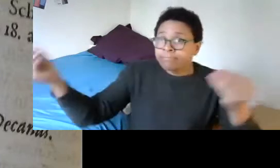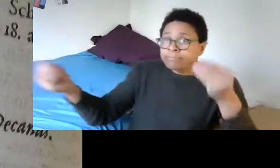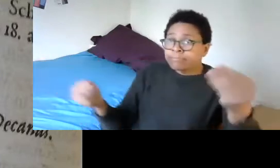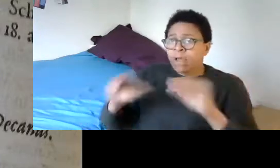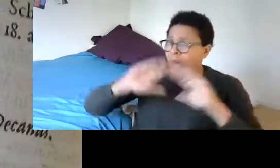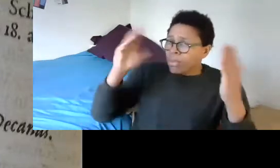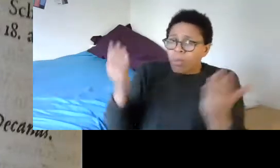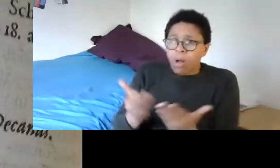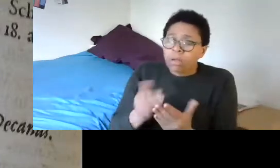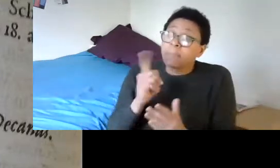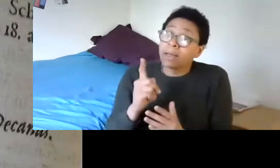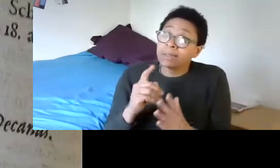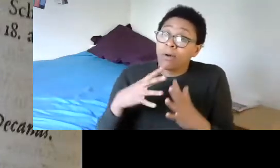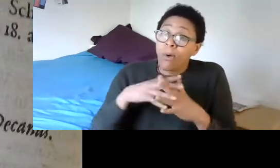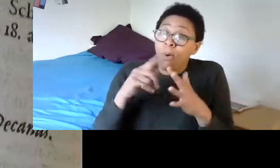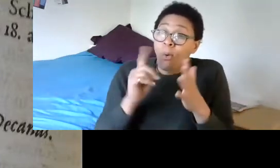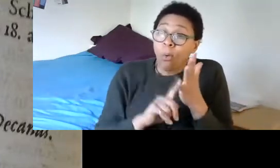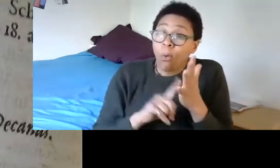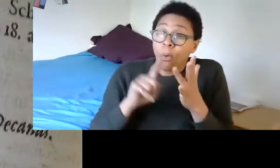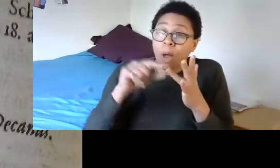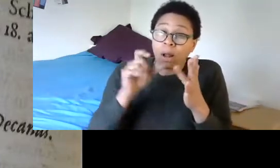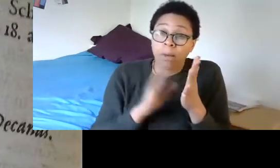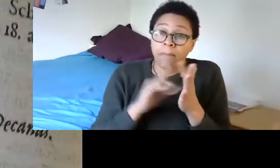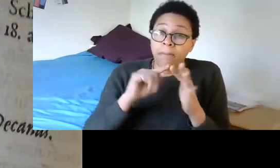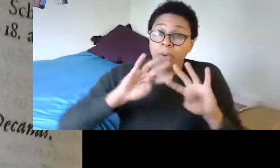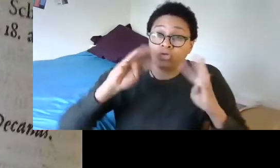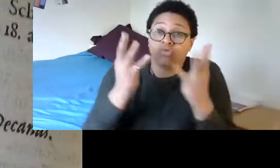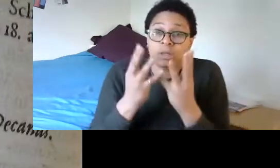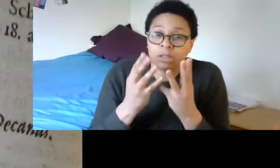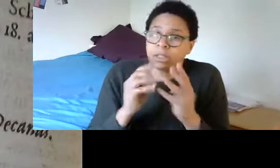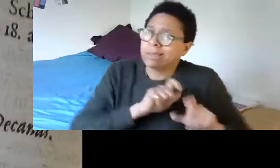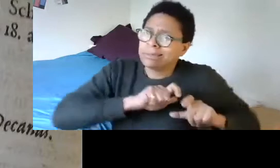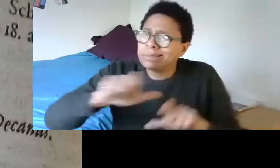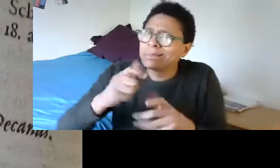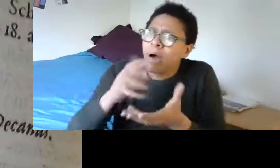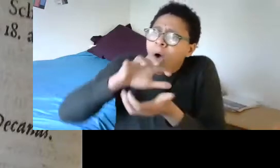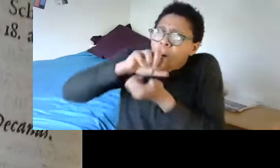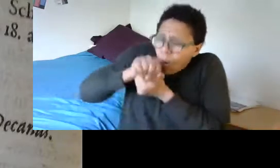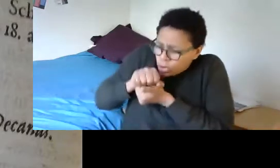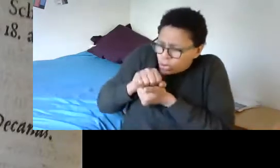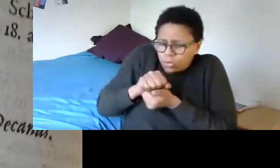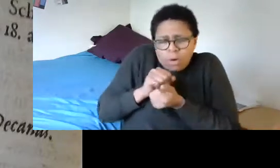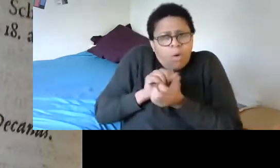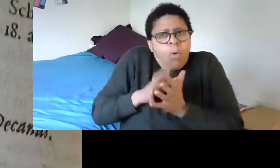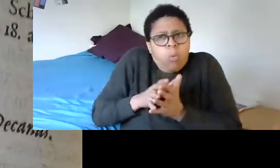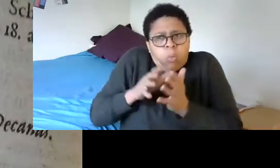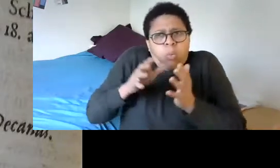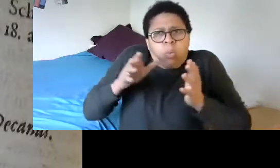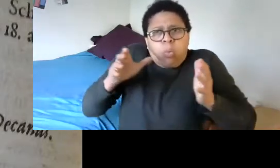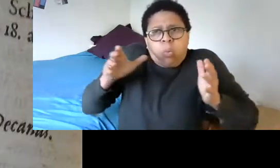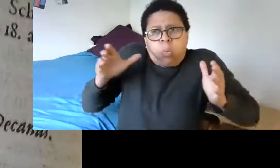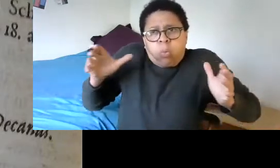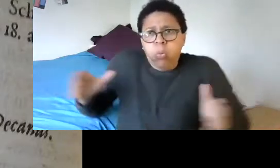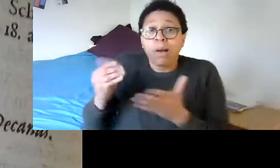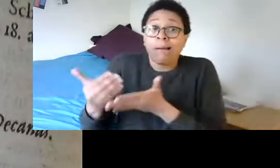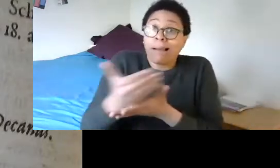collection of rare books, visual materials, manuscripts, and other archives. These are mostly focused on medical history, but